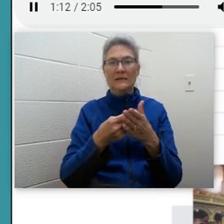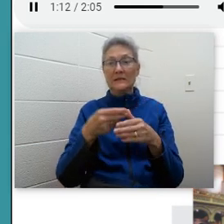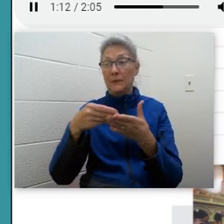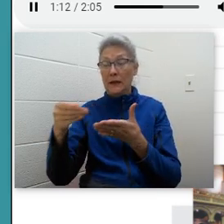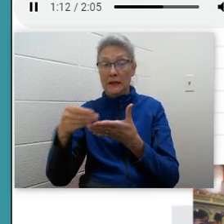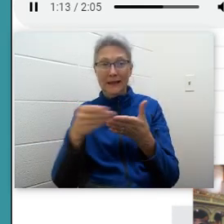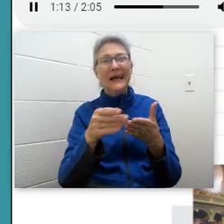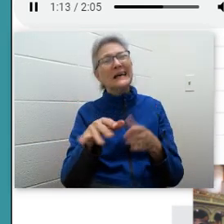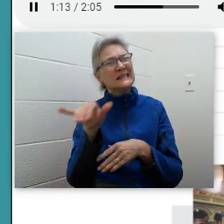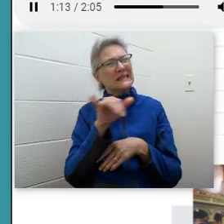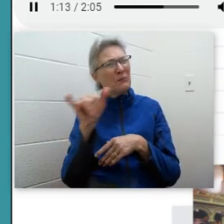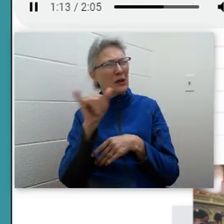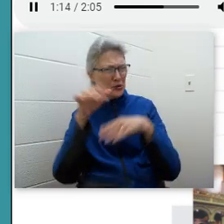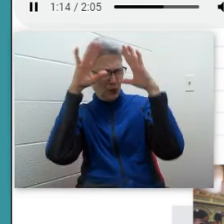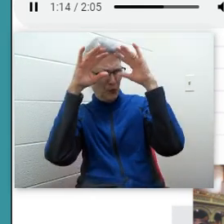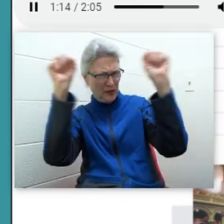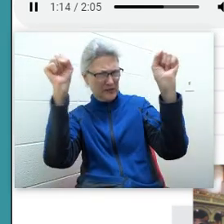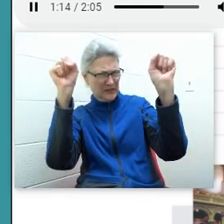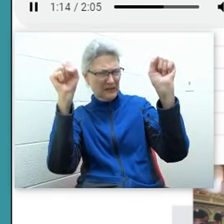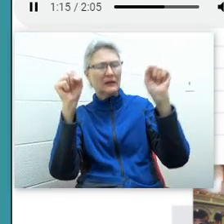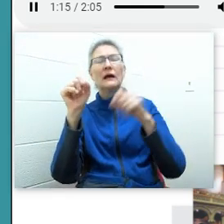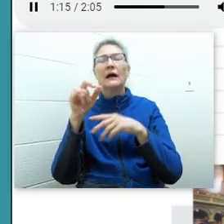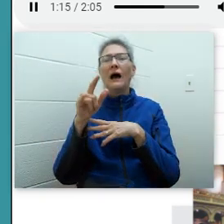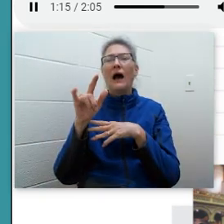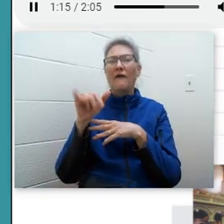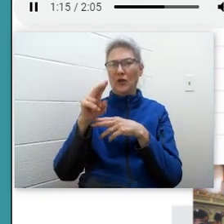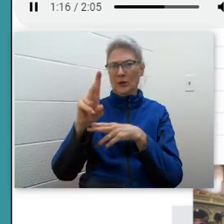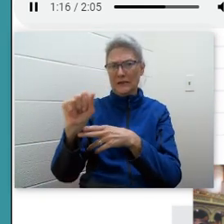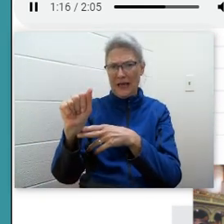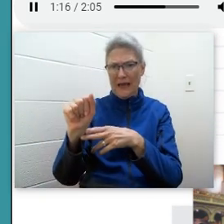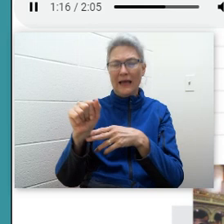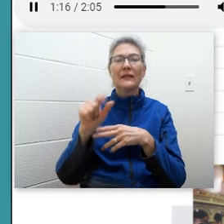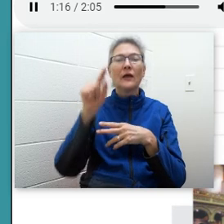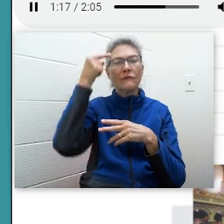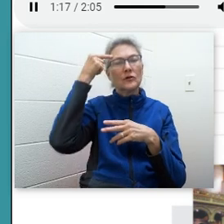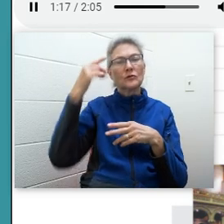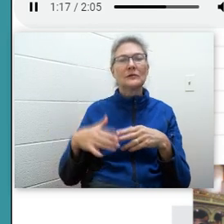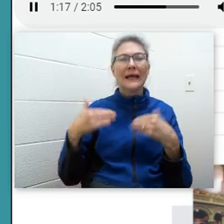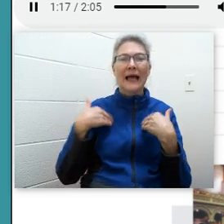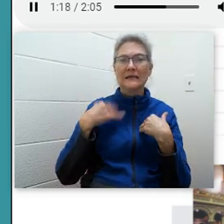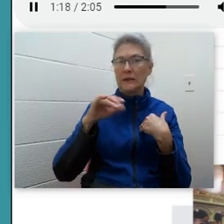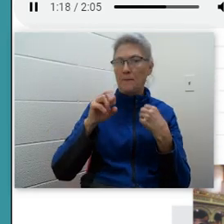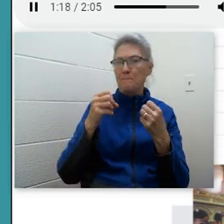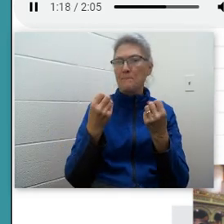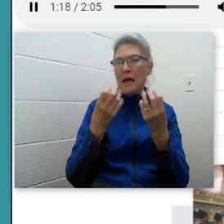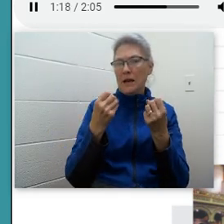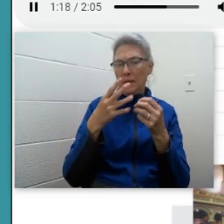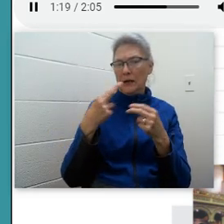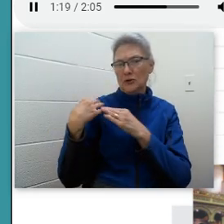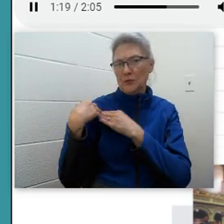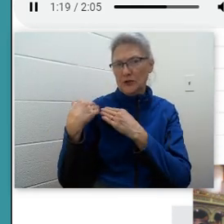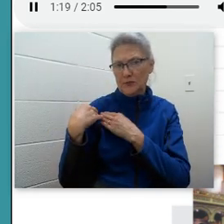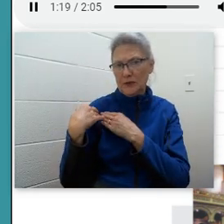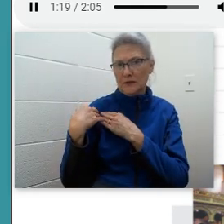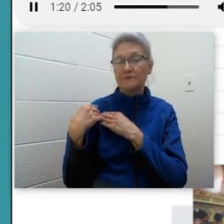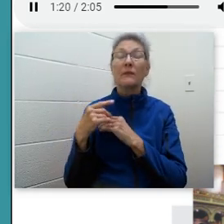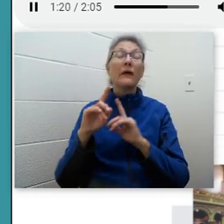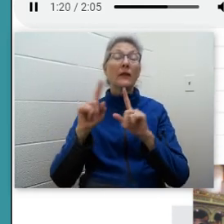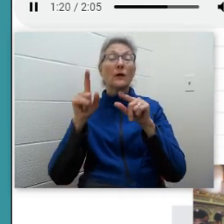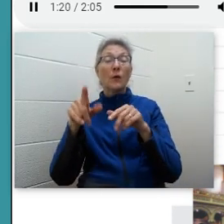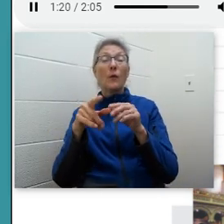president. Governors have a number of other responsibilities. A governor often attends important